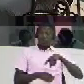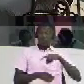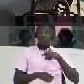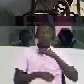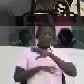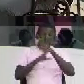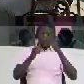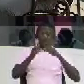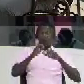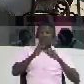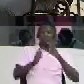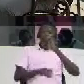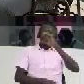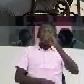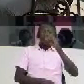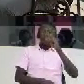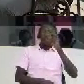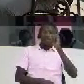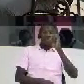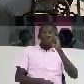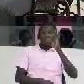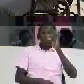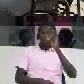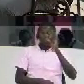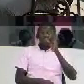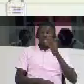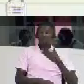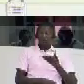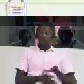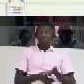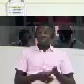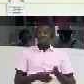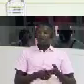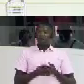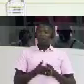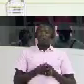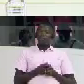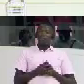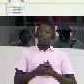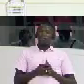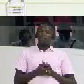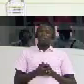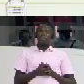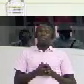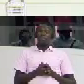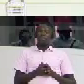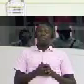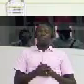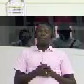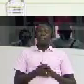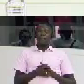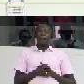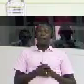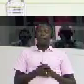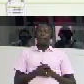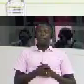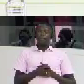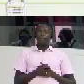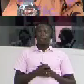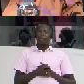Senior officers is chief superintendent, this rank that I am having up to cadet officer.